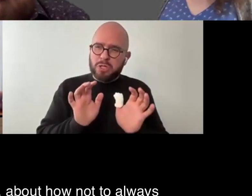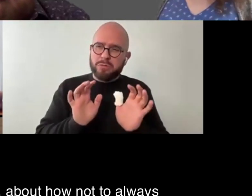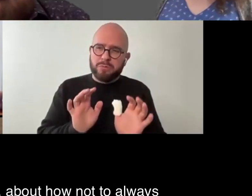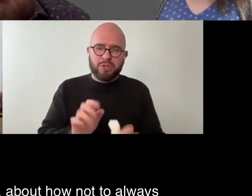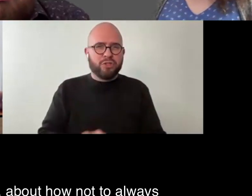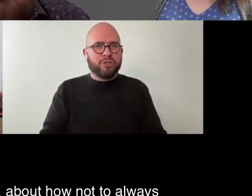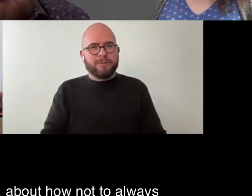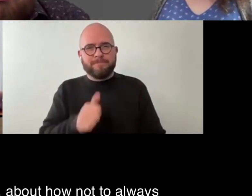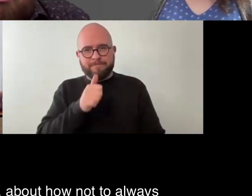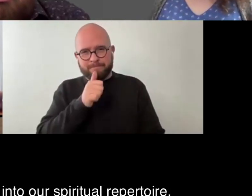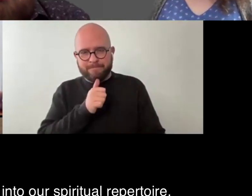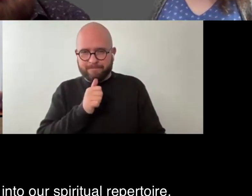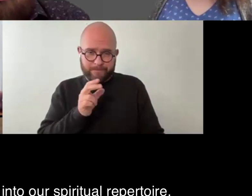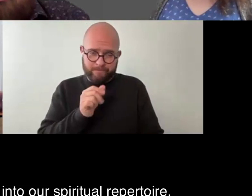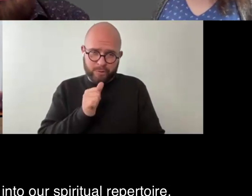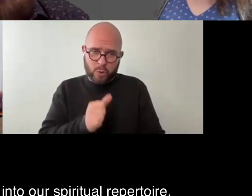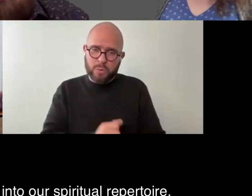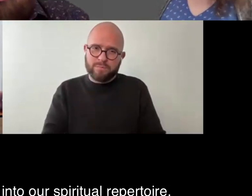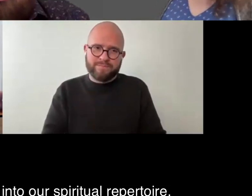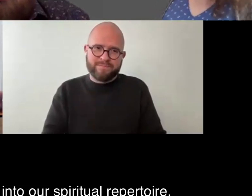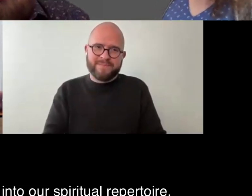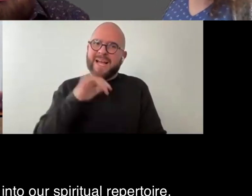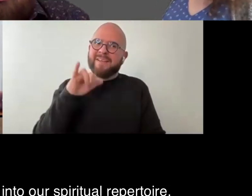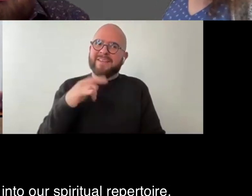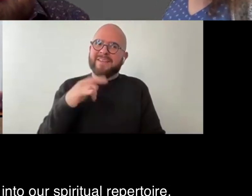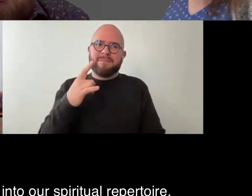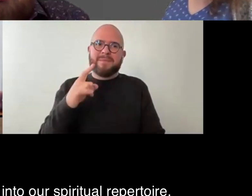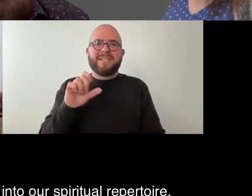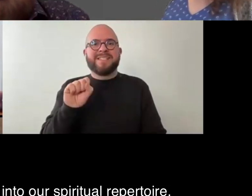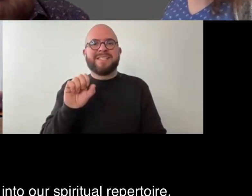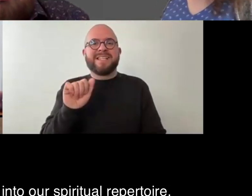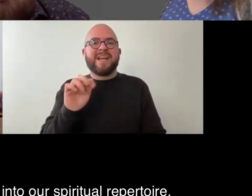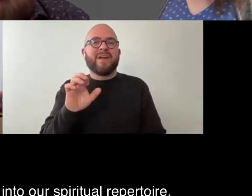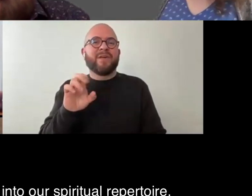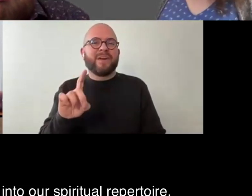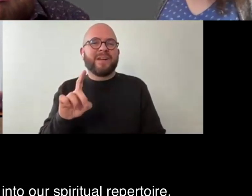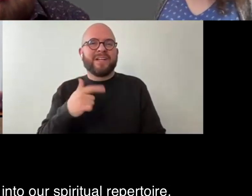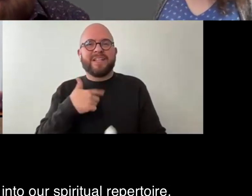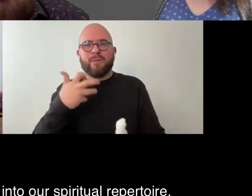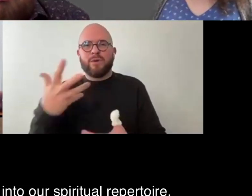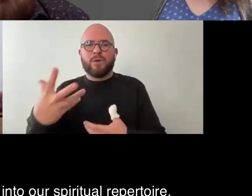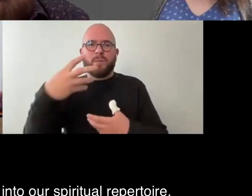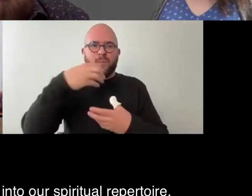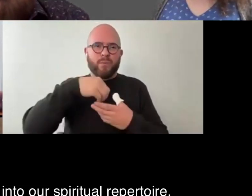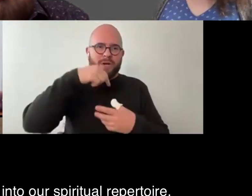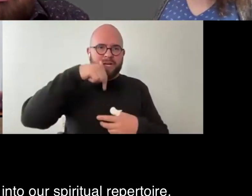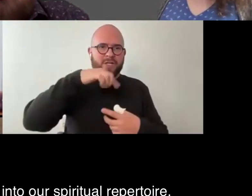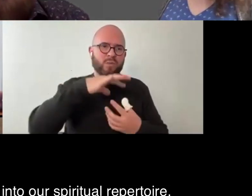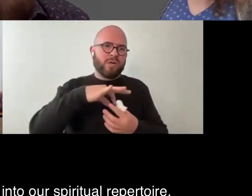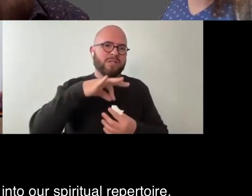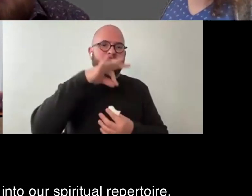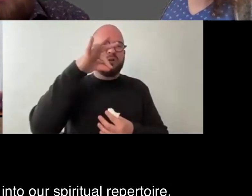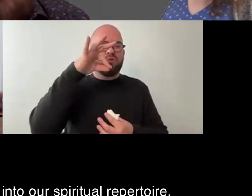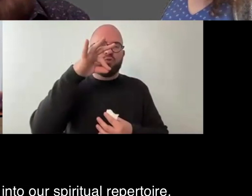of sacred source that I want to bring into our spiritual repertoire.